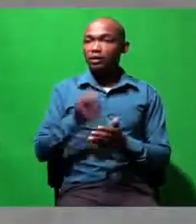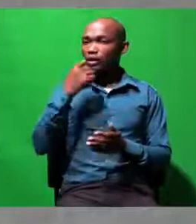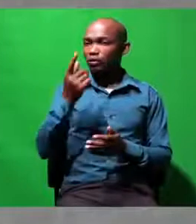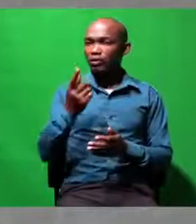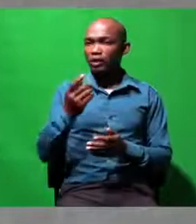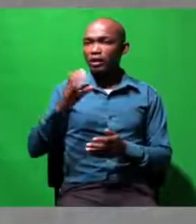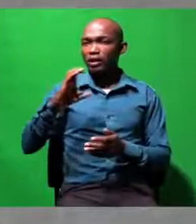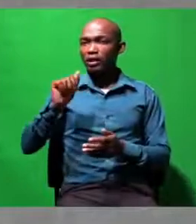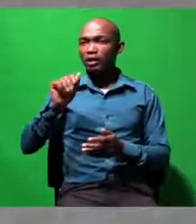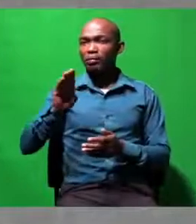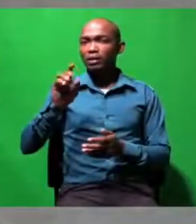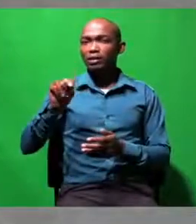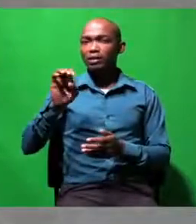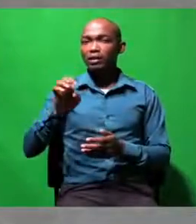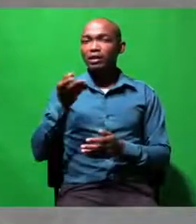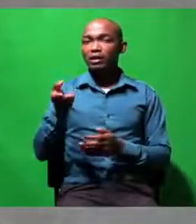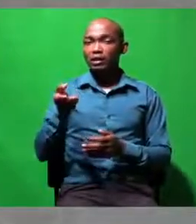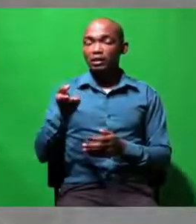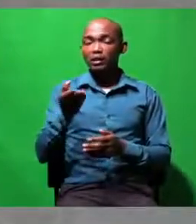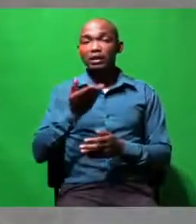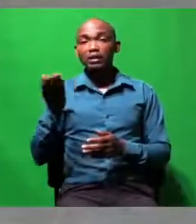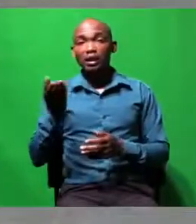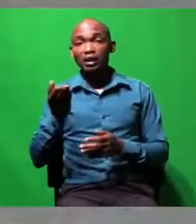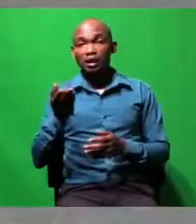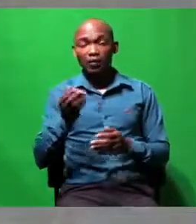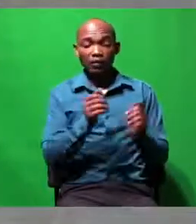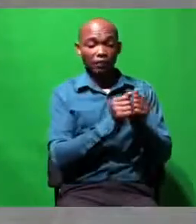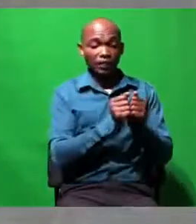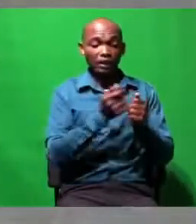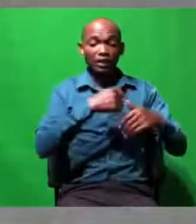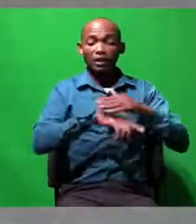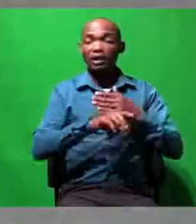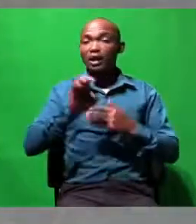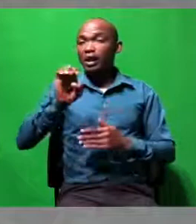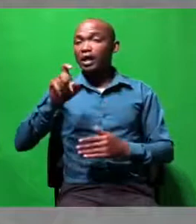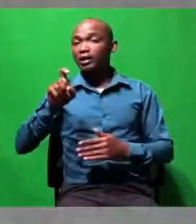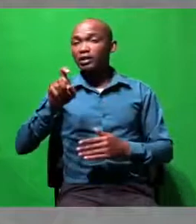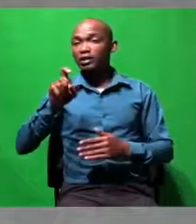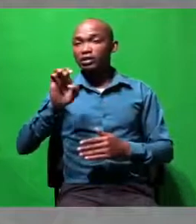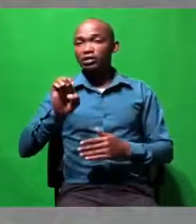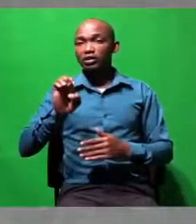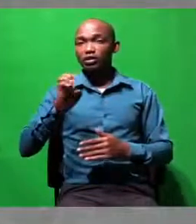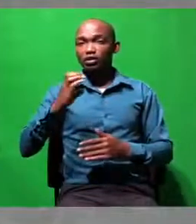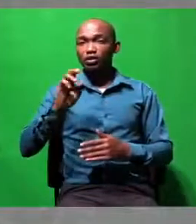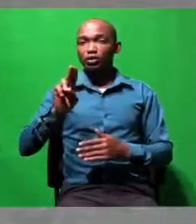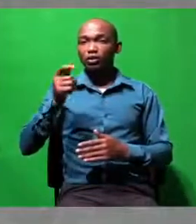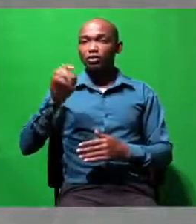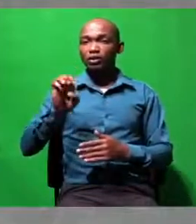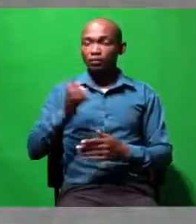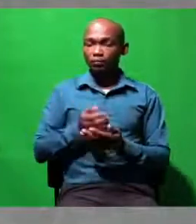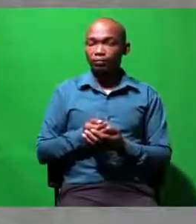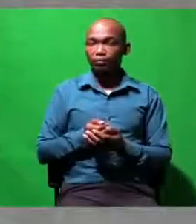Can you tell the cabinet? The cabinet is another component under the executives. Another one